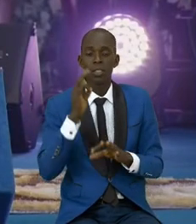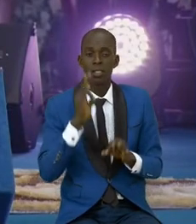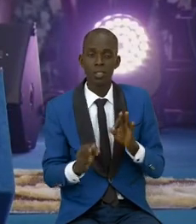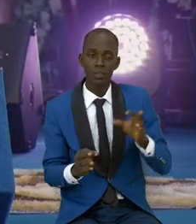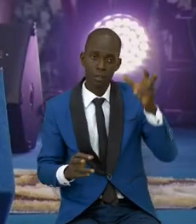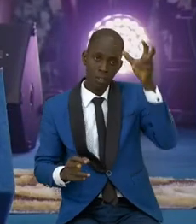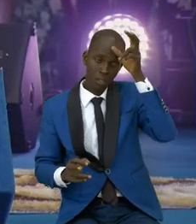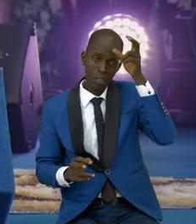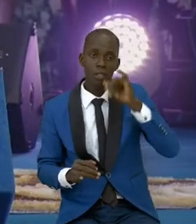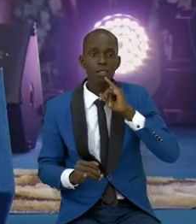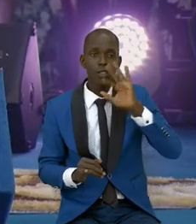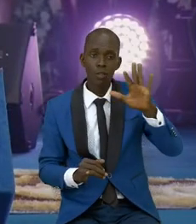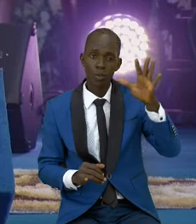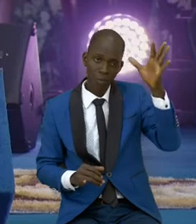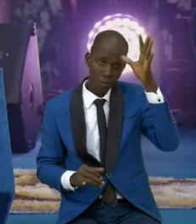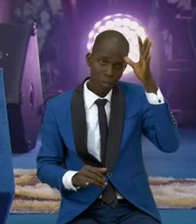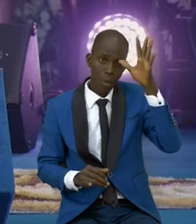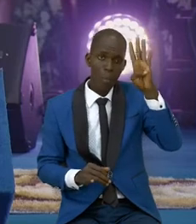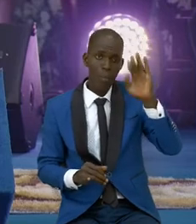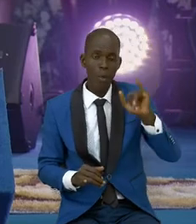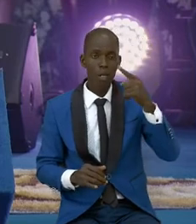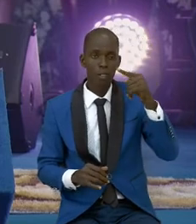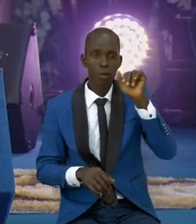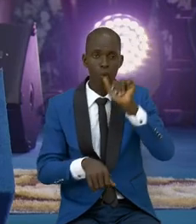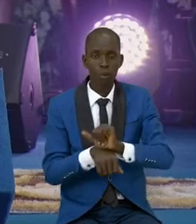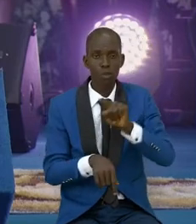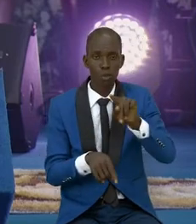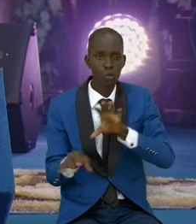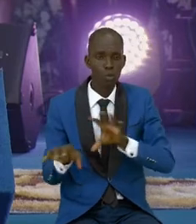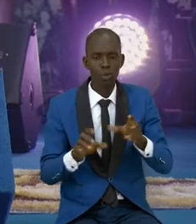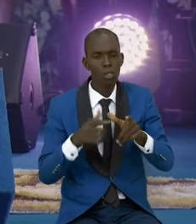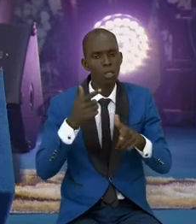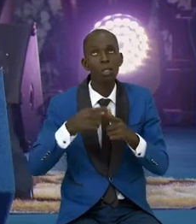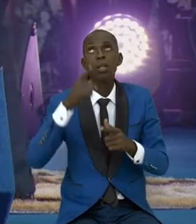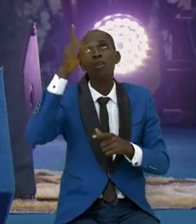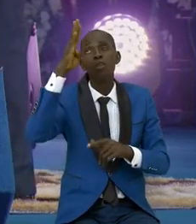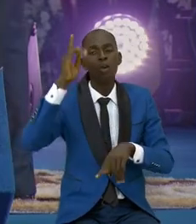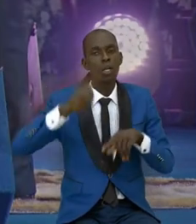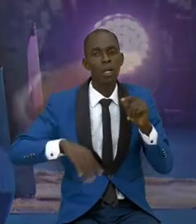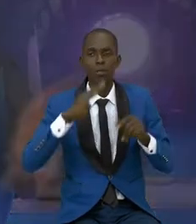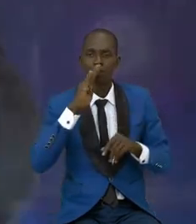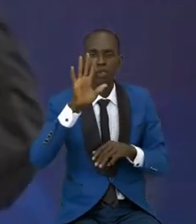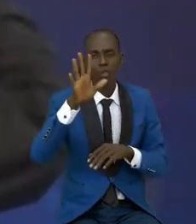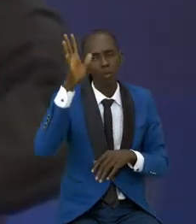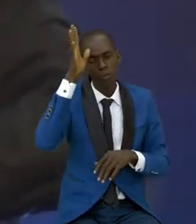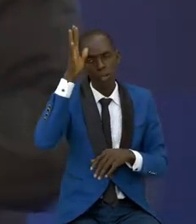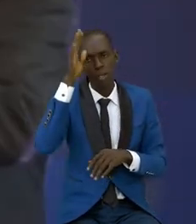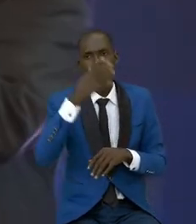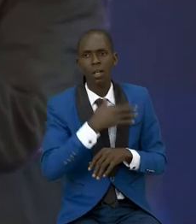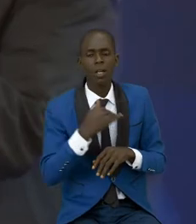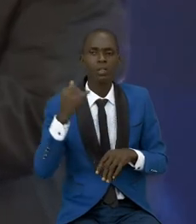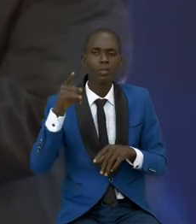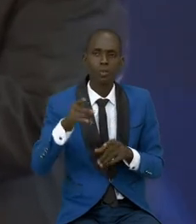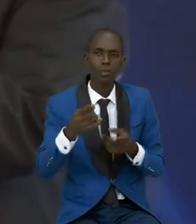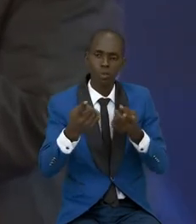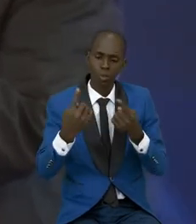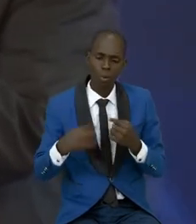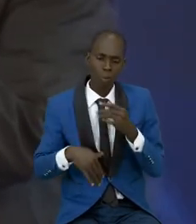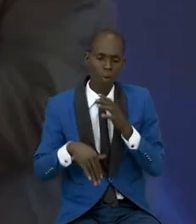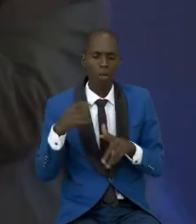father by the works you do, then God cannot be your father. And you come to God completely, your whole